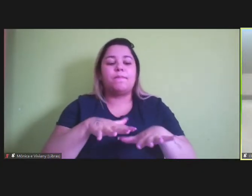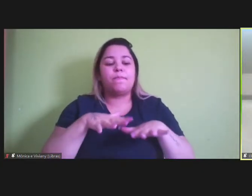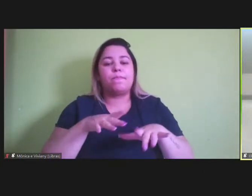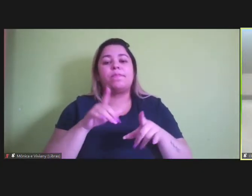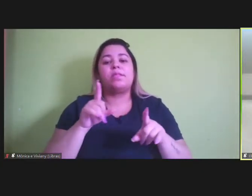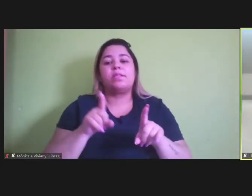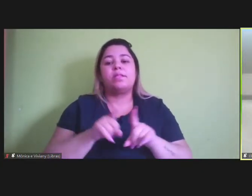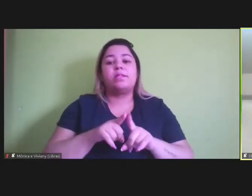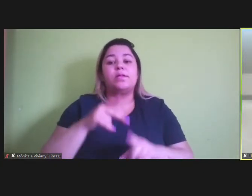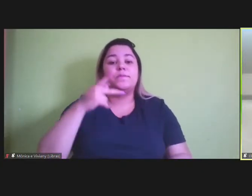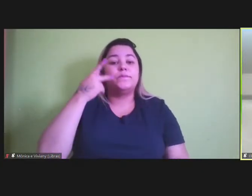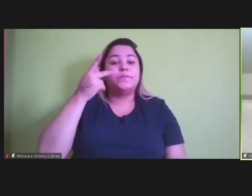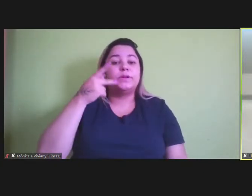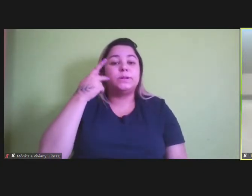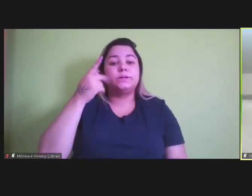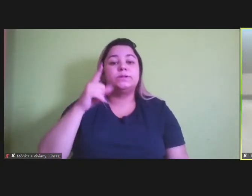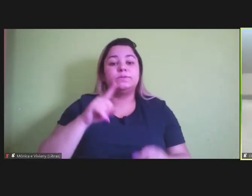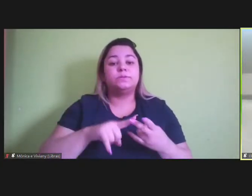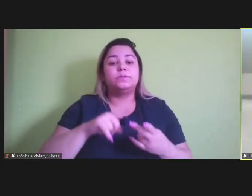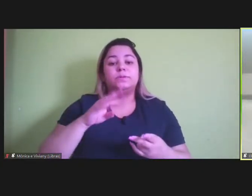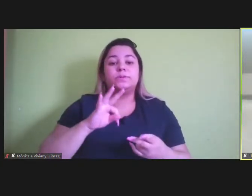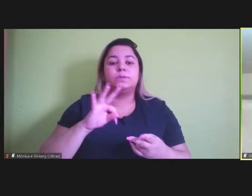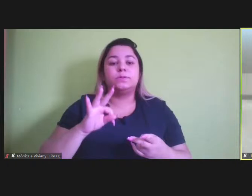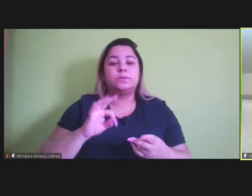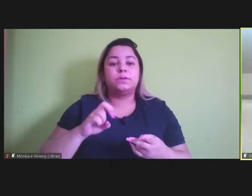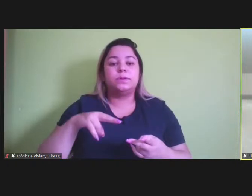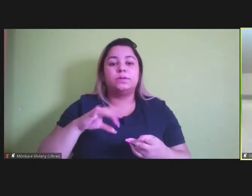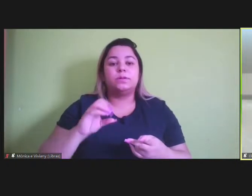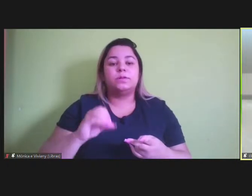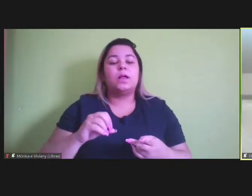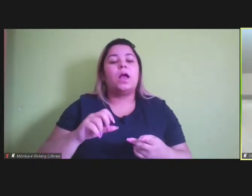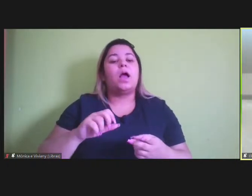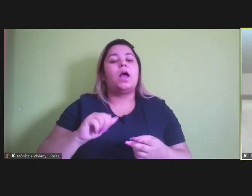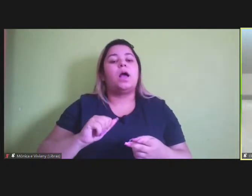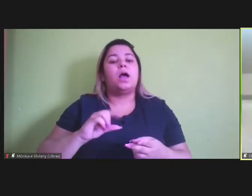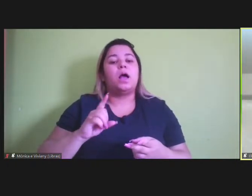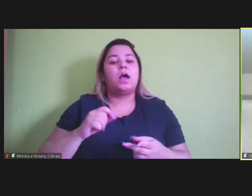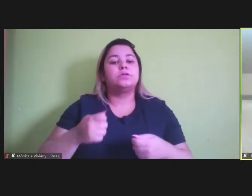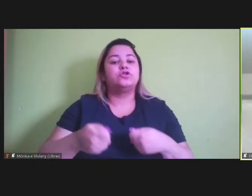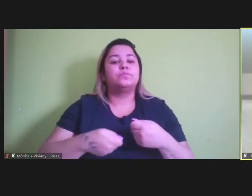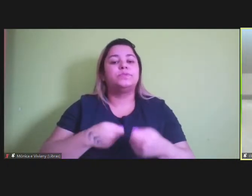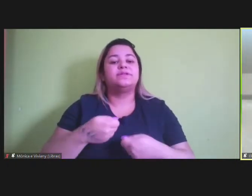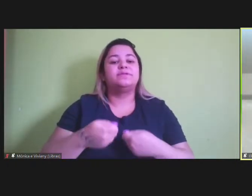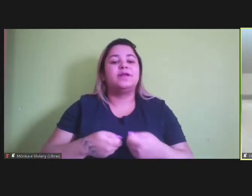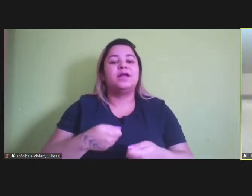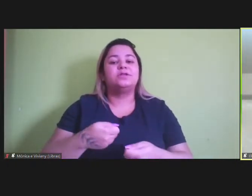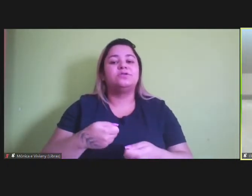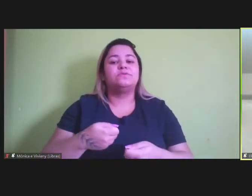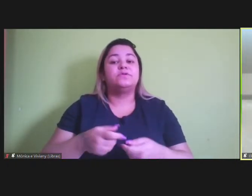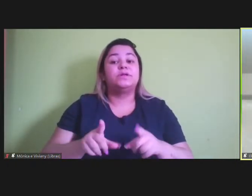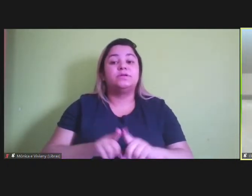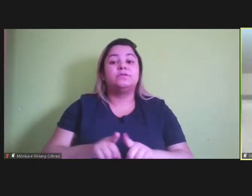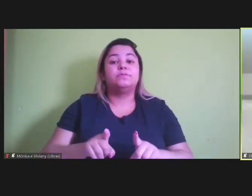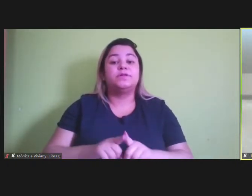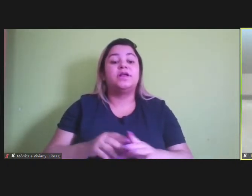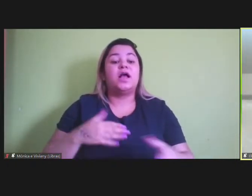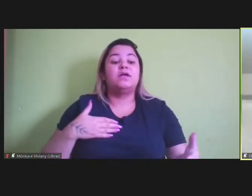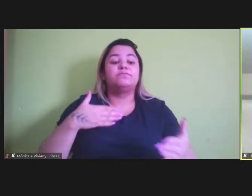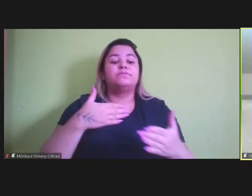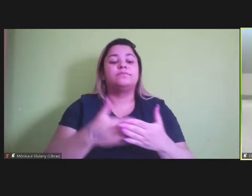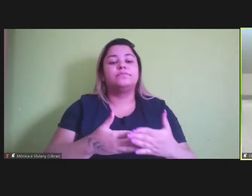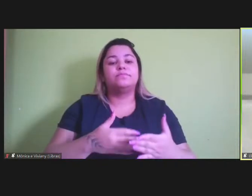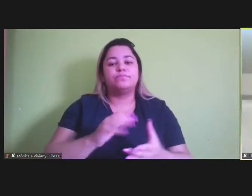some movements, which are political and legal and technical and administrative ones within this system. They